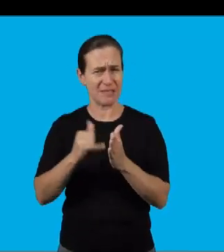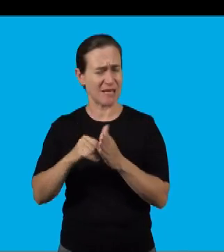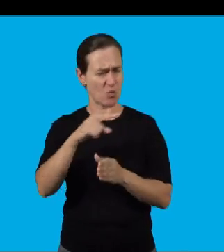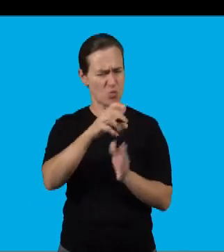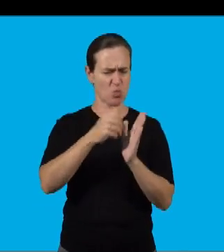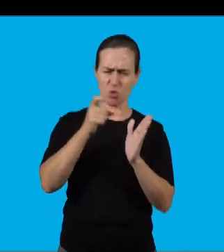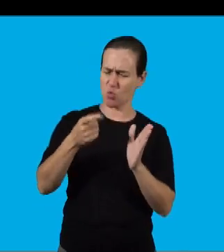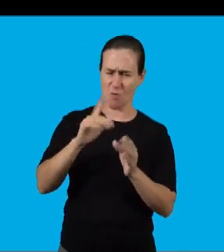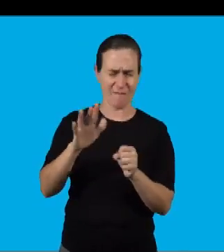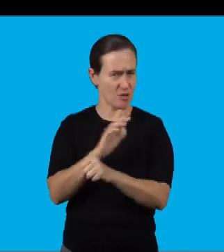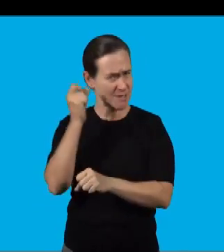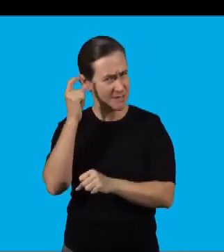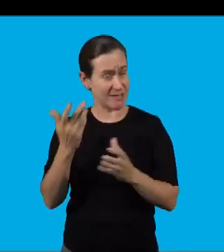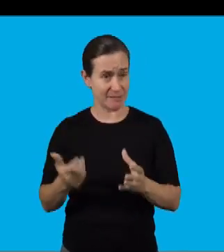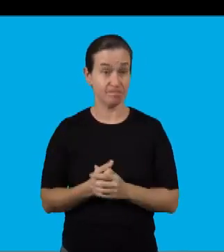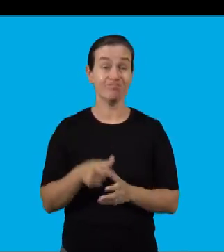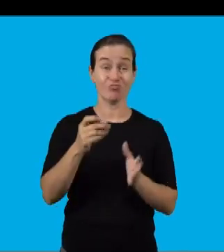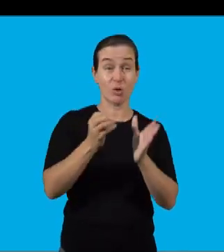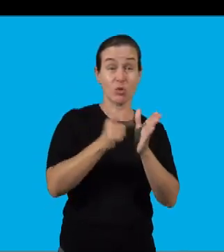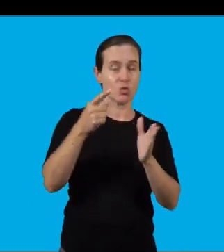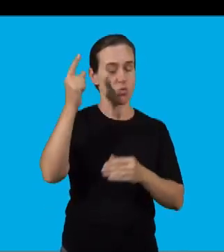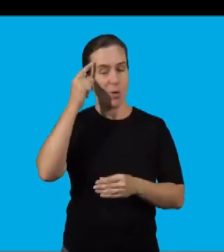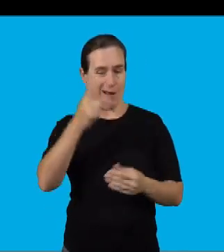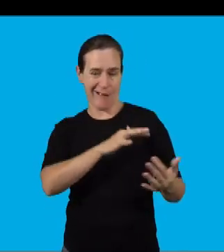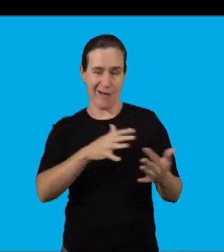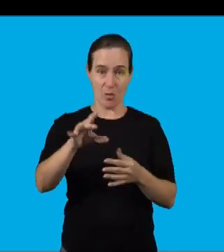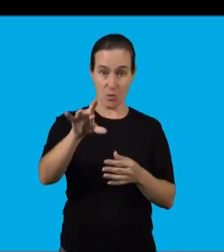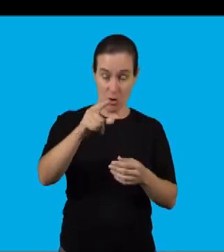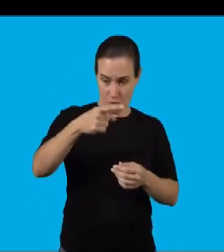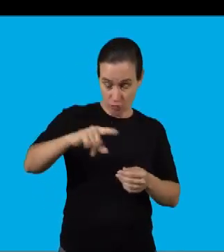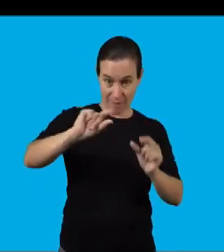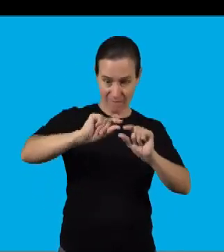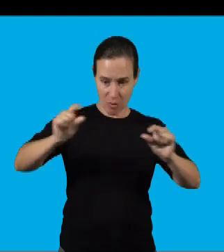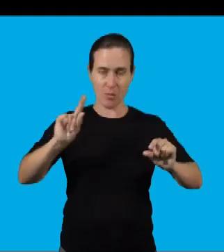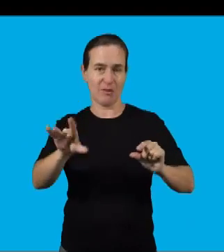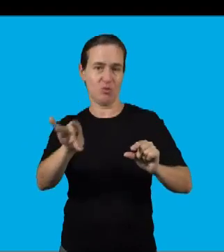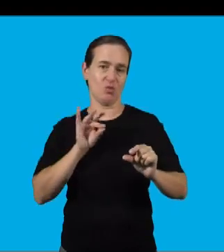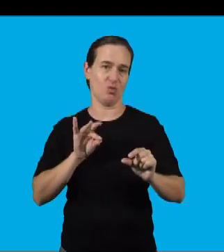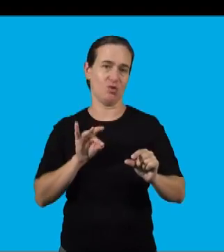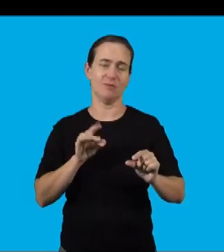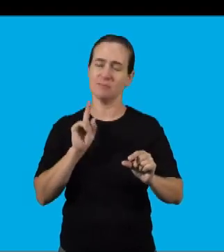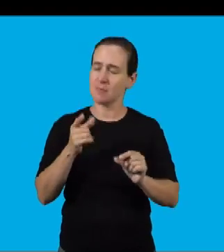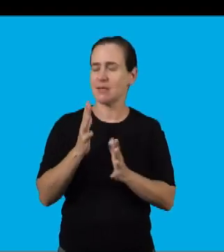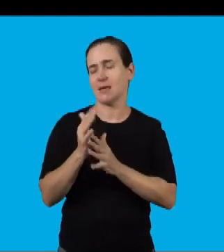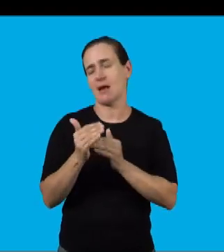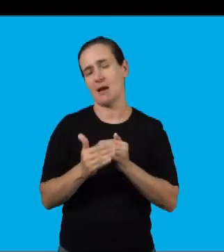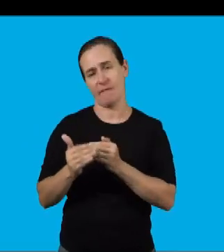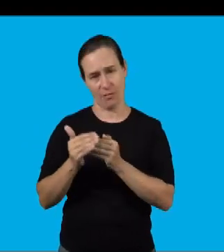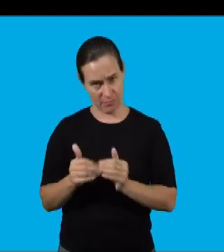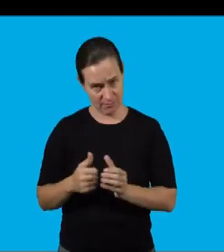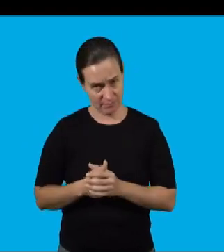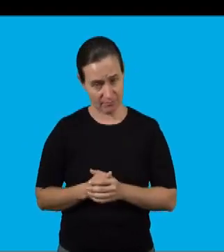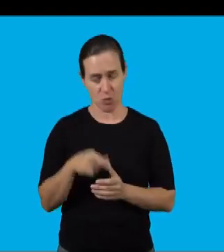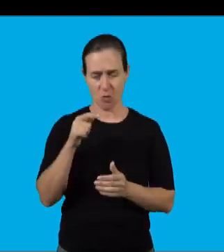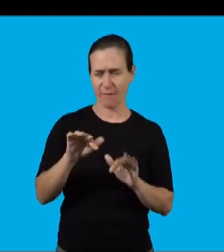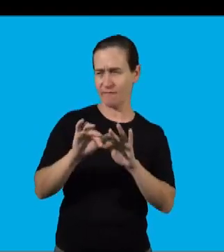errors or the misconceptions, now we know that the learners do not know how to choose the correct formula. Please be careful of that.